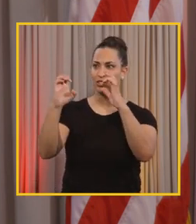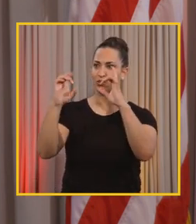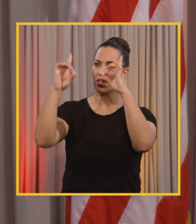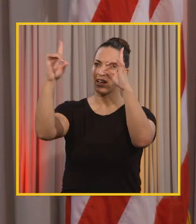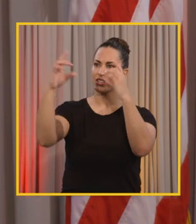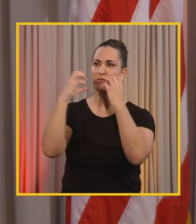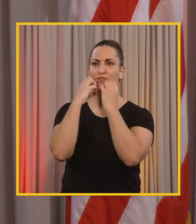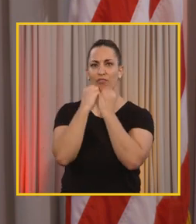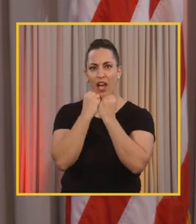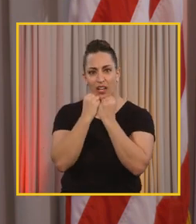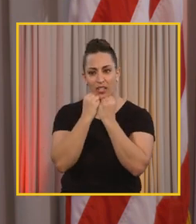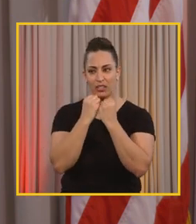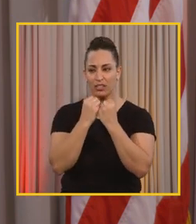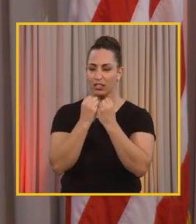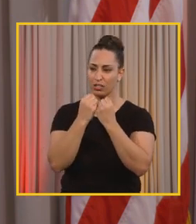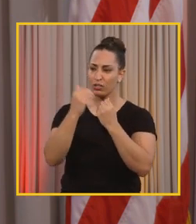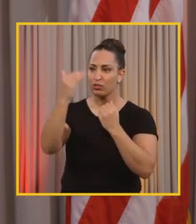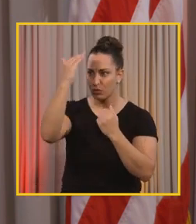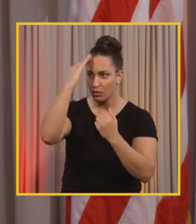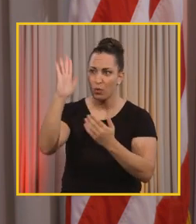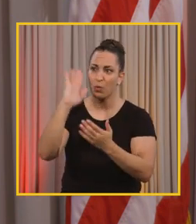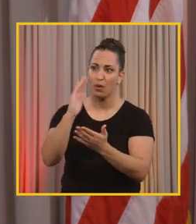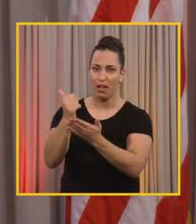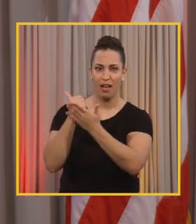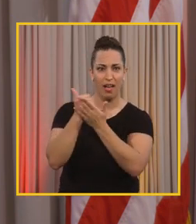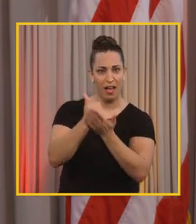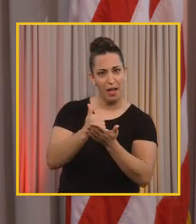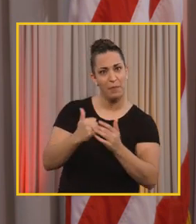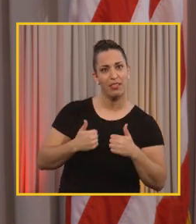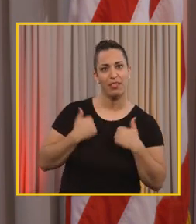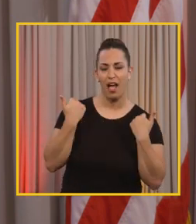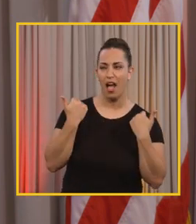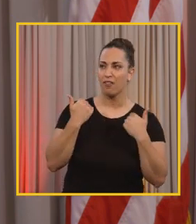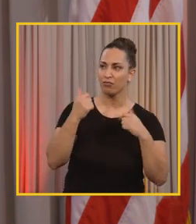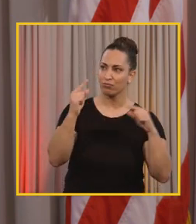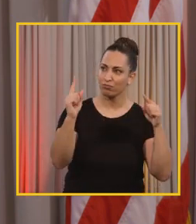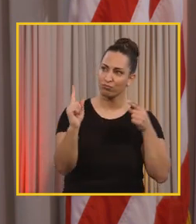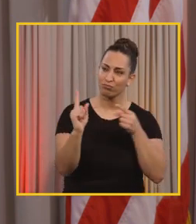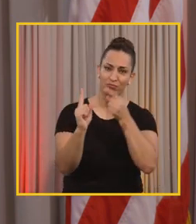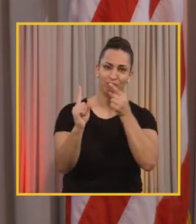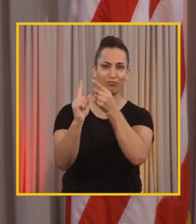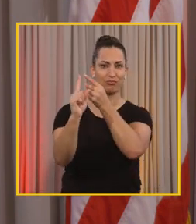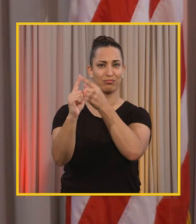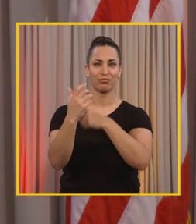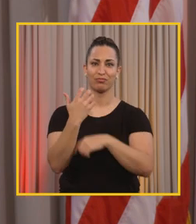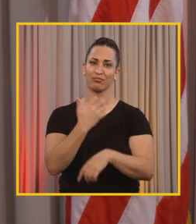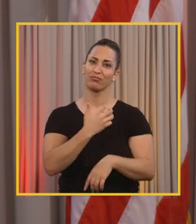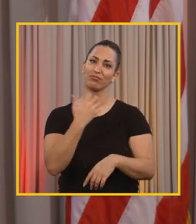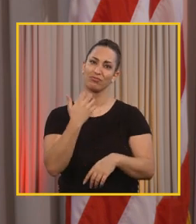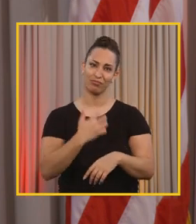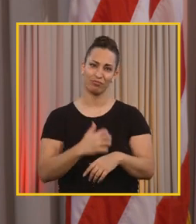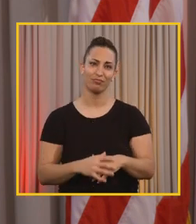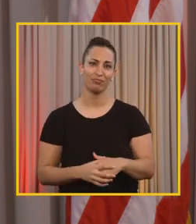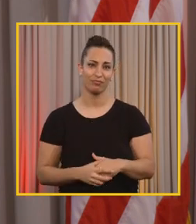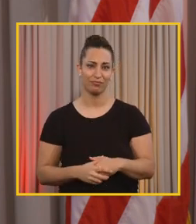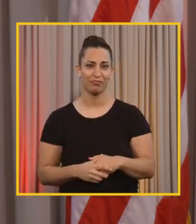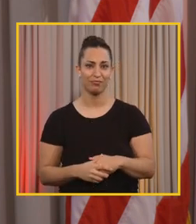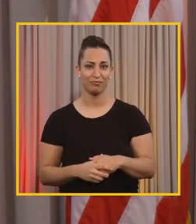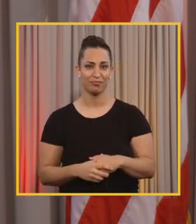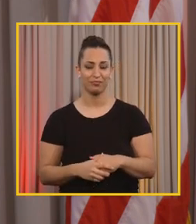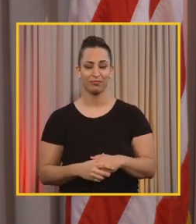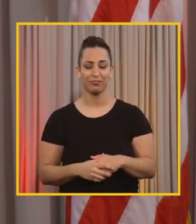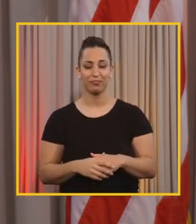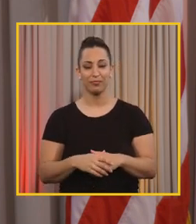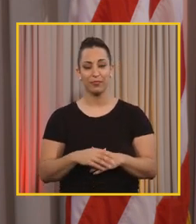and congratulate each of the graduates, recognizing the value of higher education and